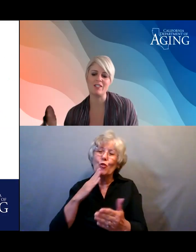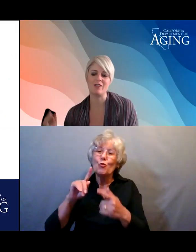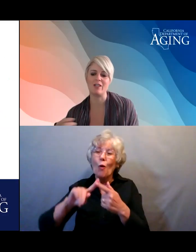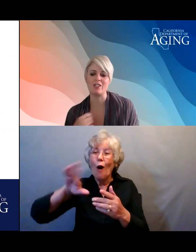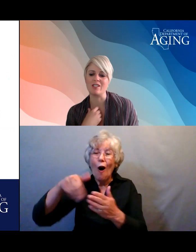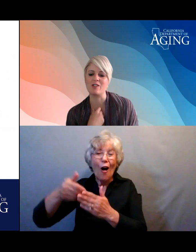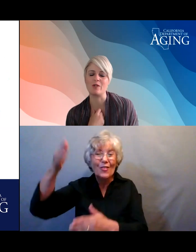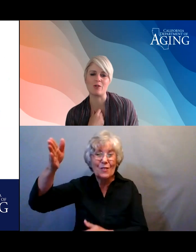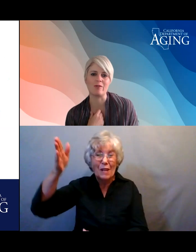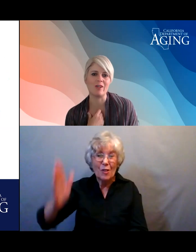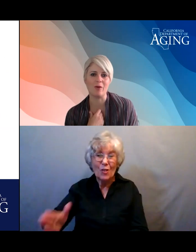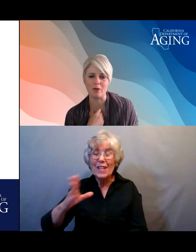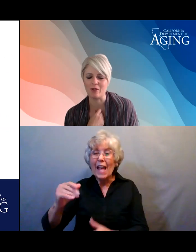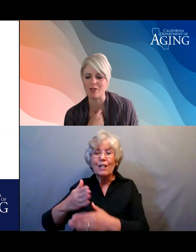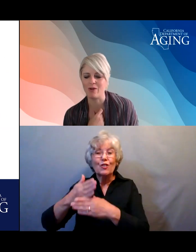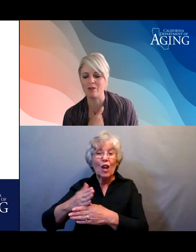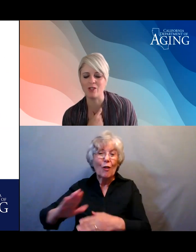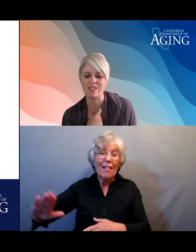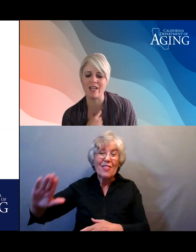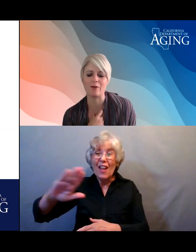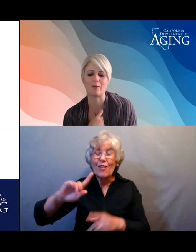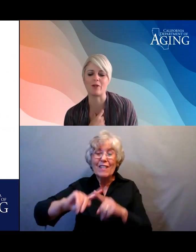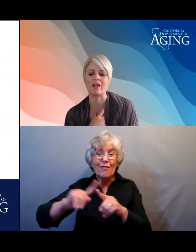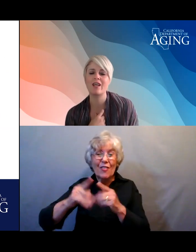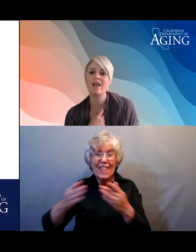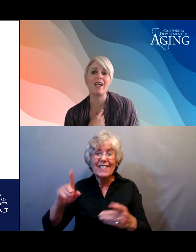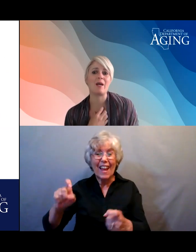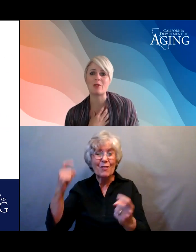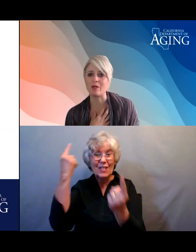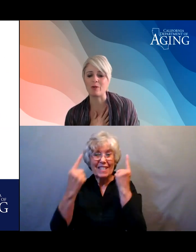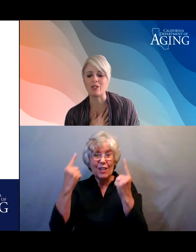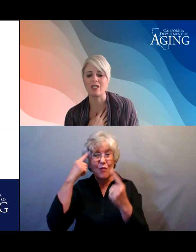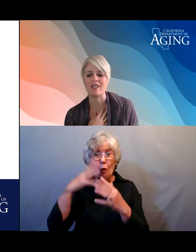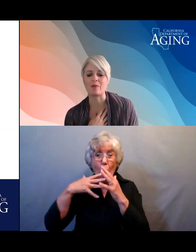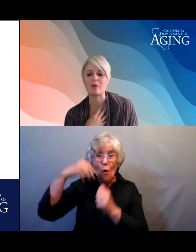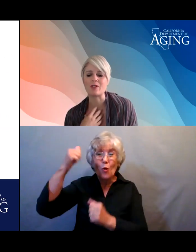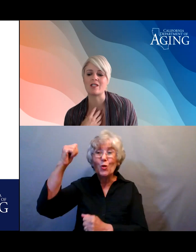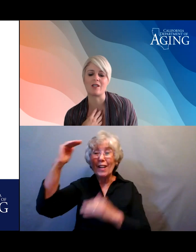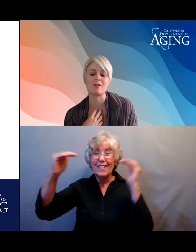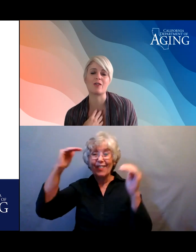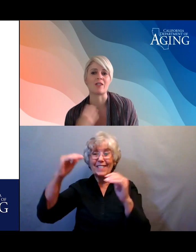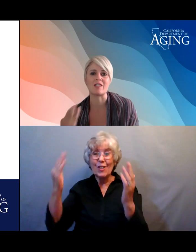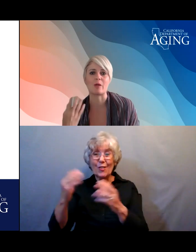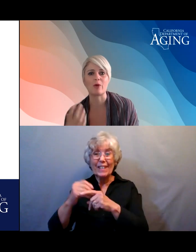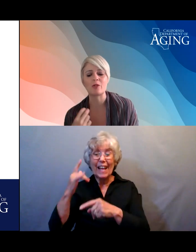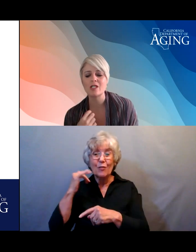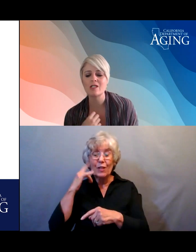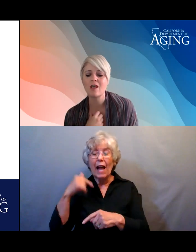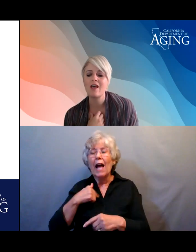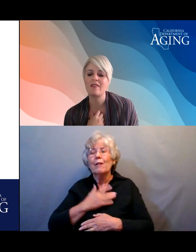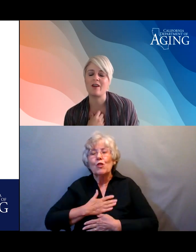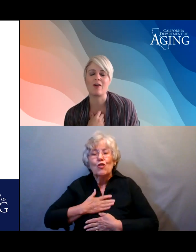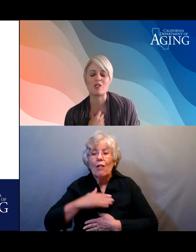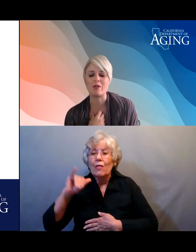myriad of considerations when serving older adults and refugees in California. I absolutely appreciate that person-centered holistic